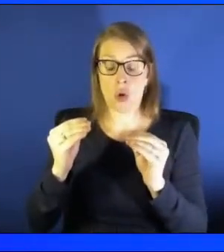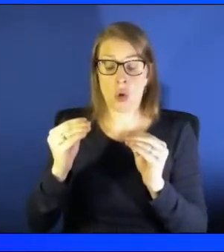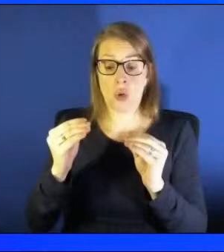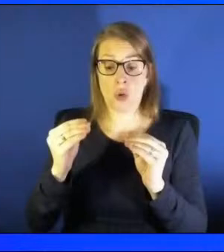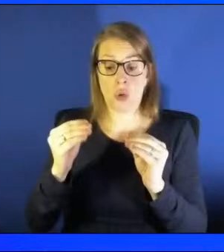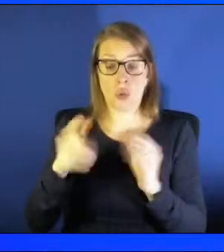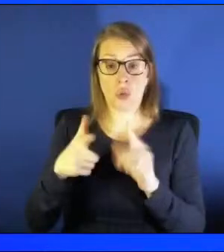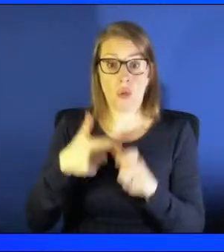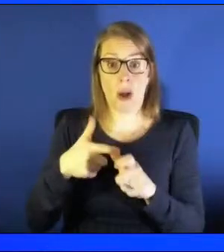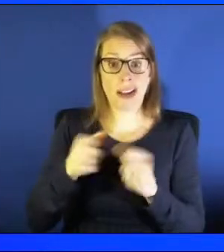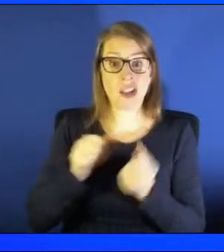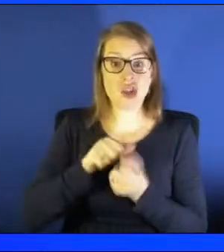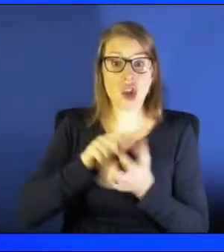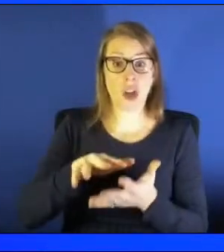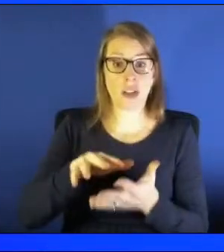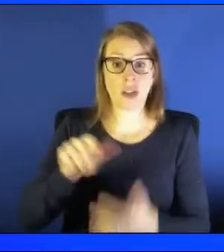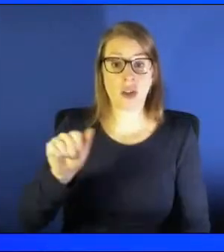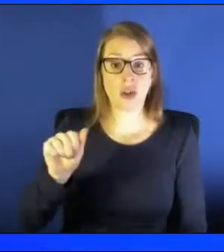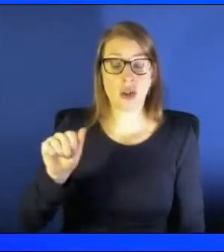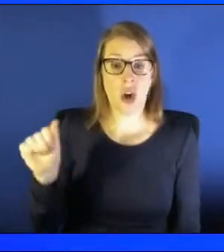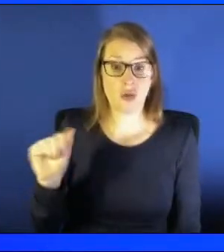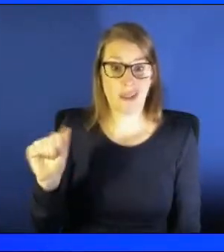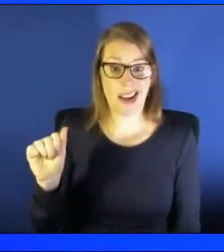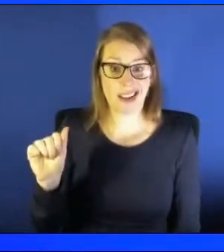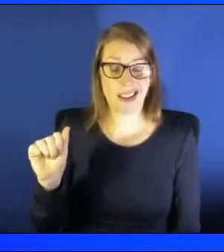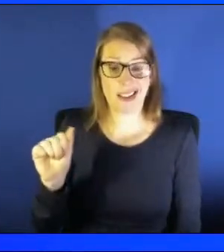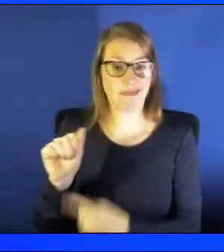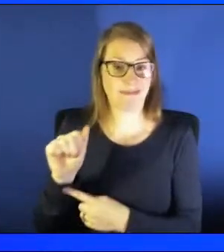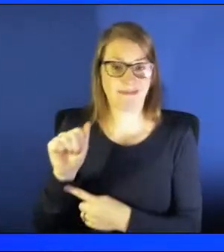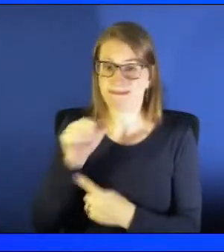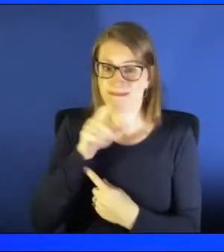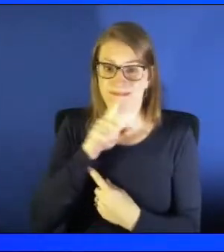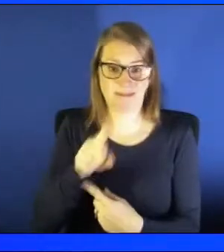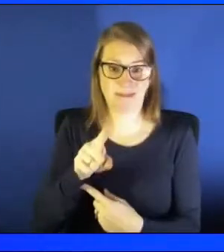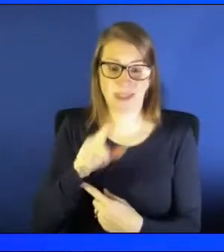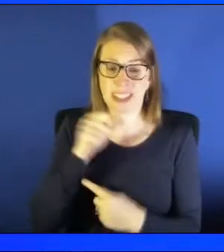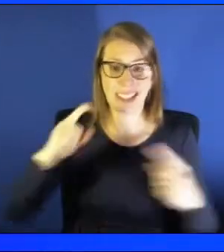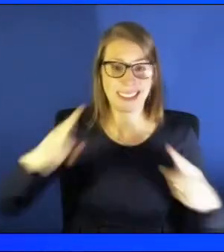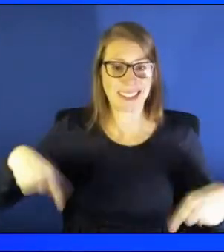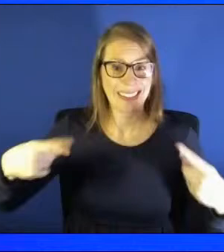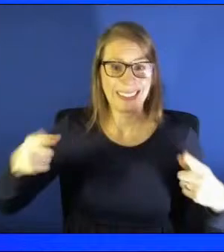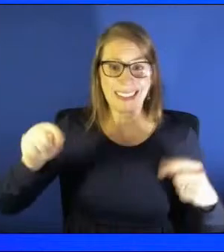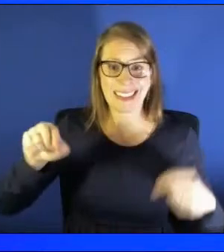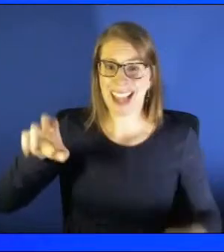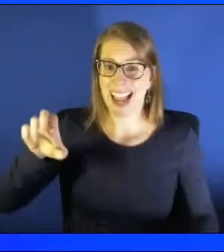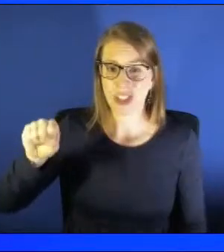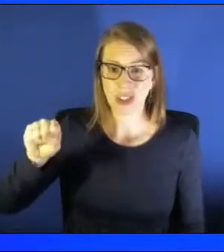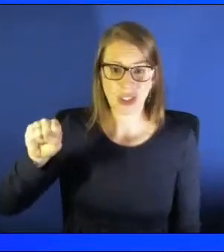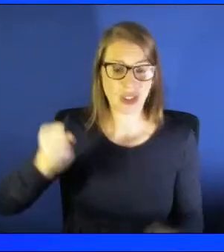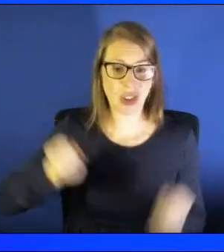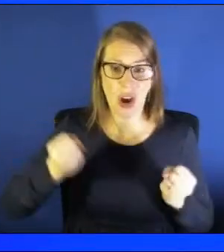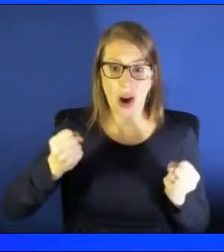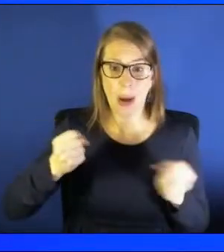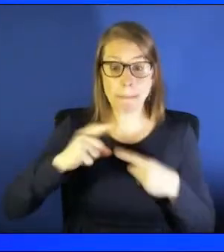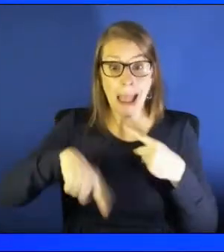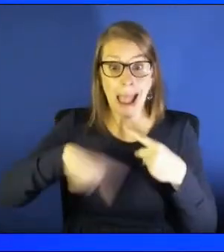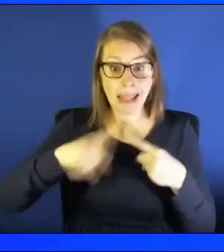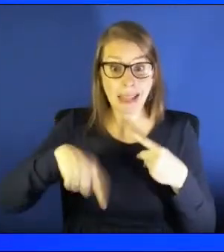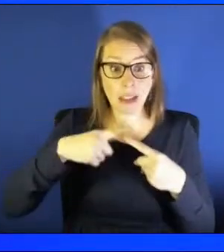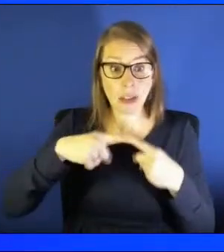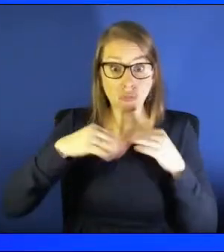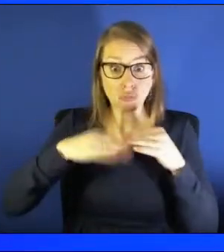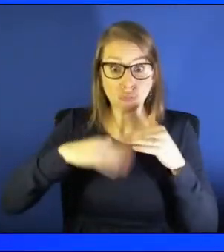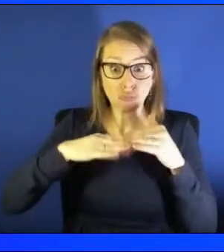true. There's no, it's not like tires on a car. There's no mileage that you need to stay under over